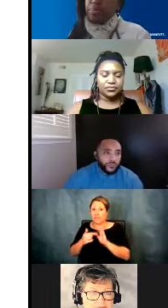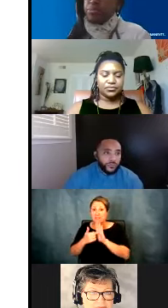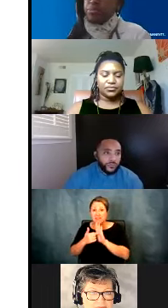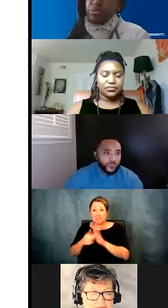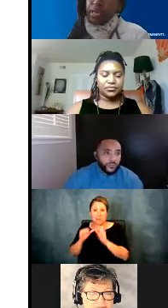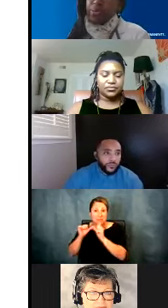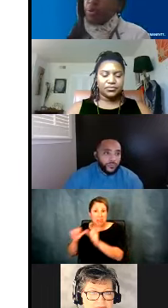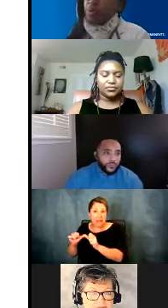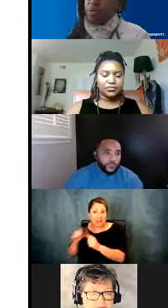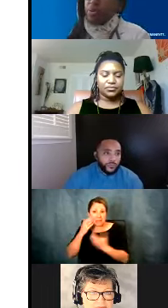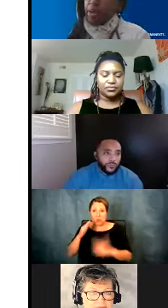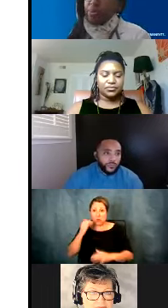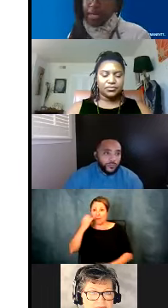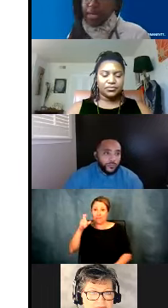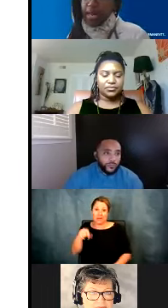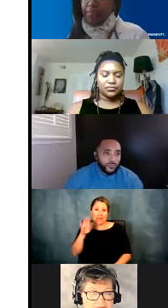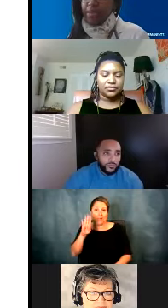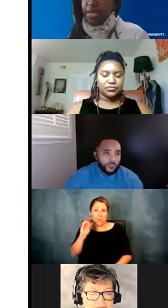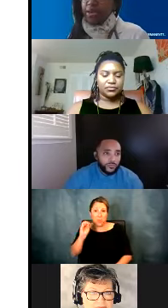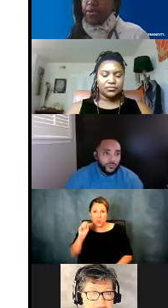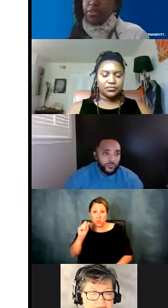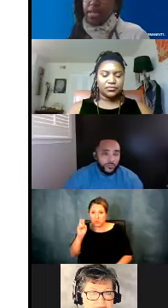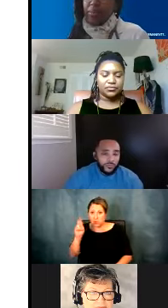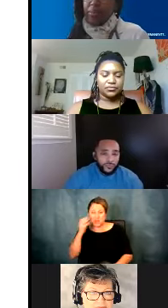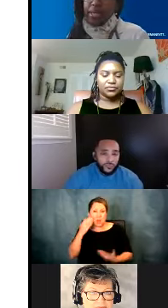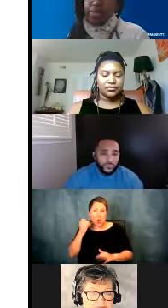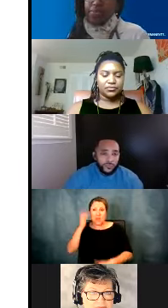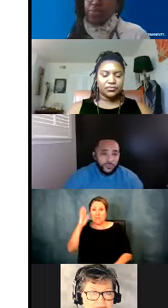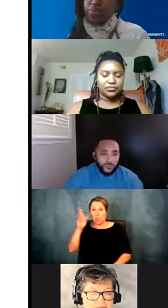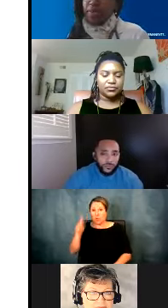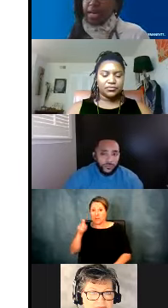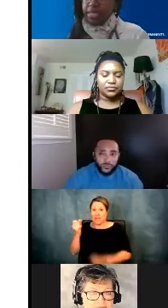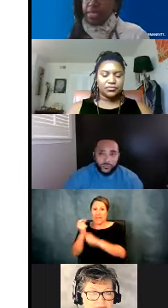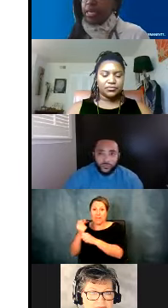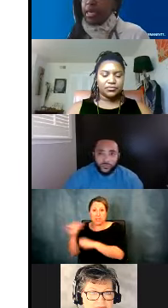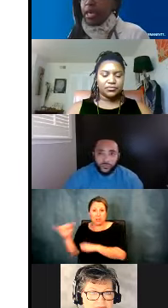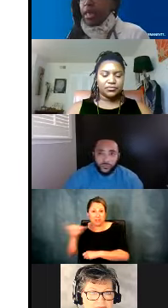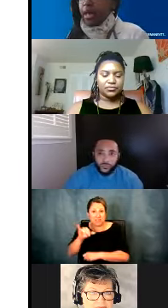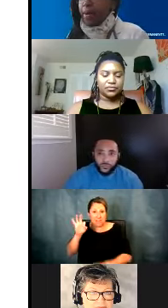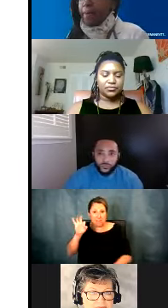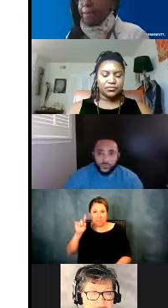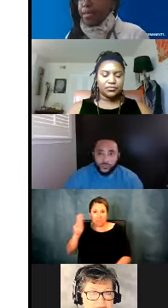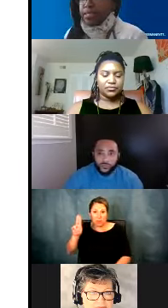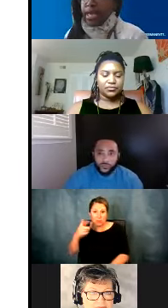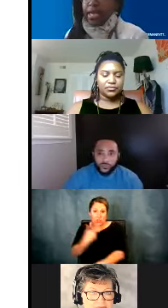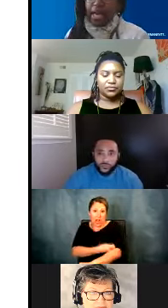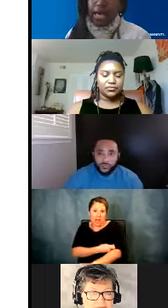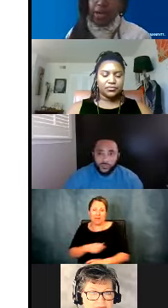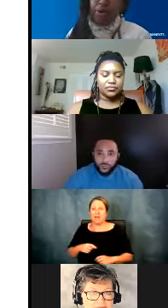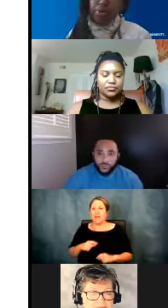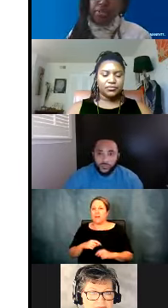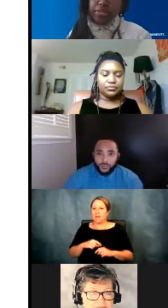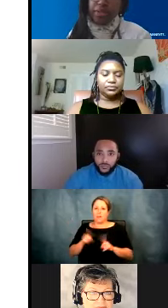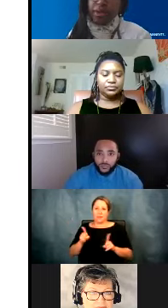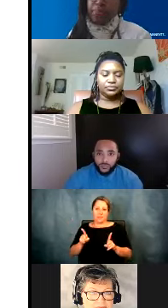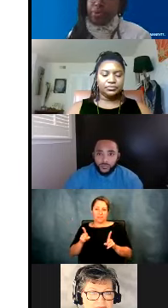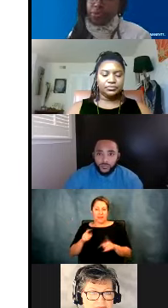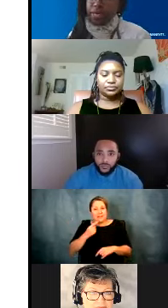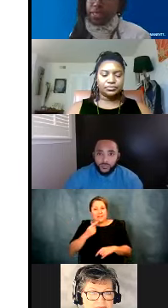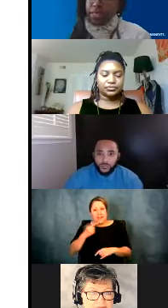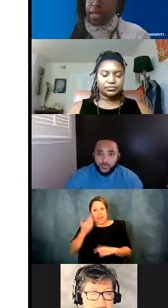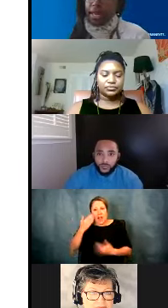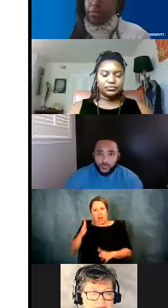need boosters. I don't know whether or not we'll need it every year, the same way we need the flu vaccine. But saying that I don't know is a way to